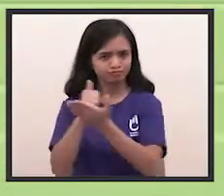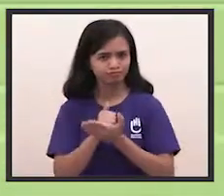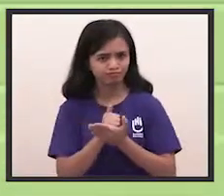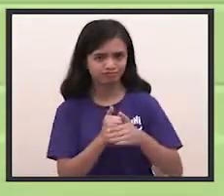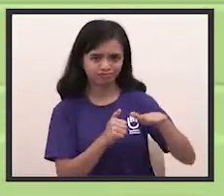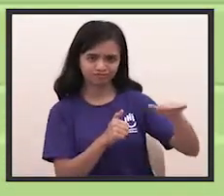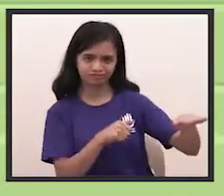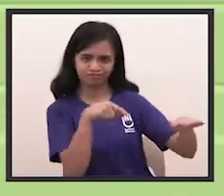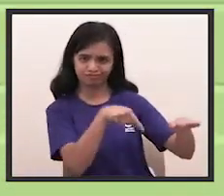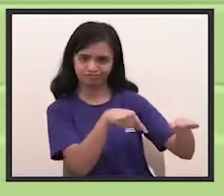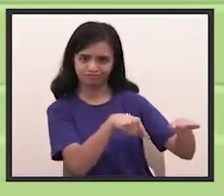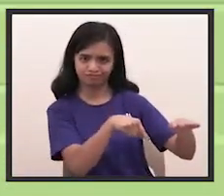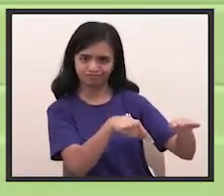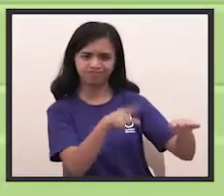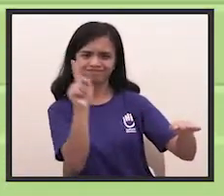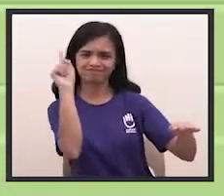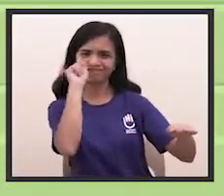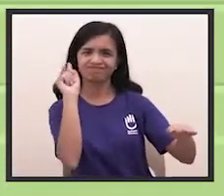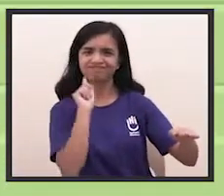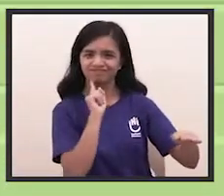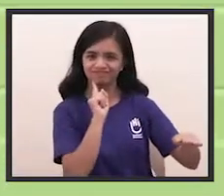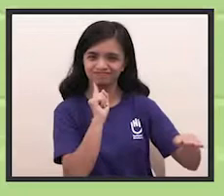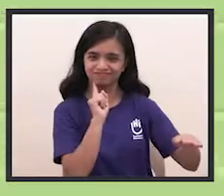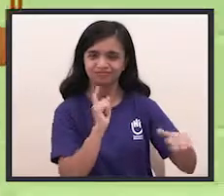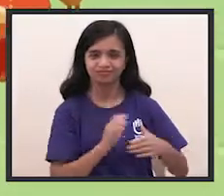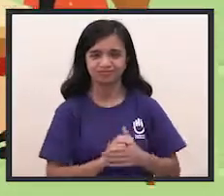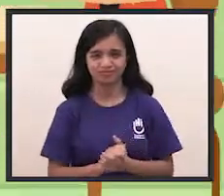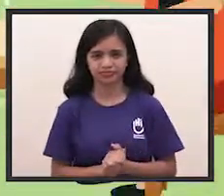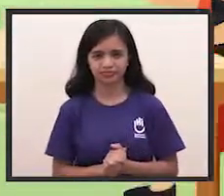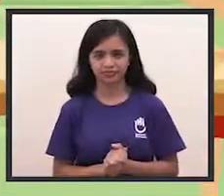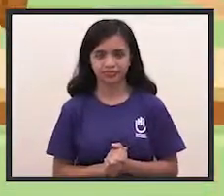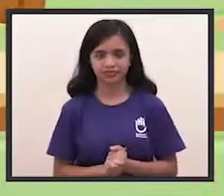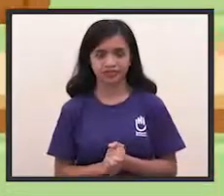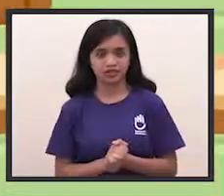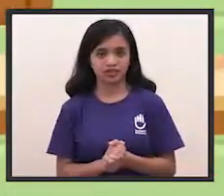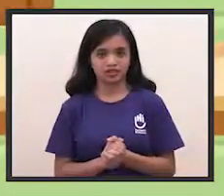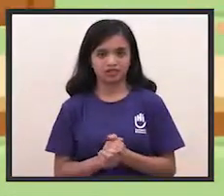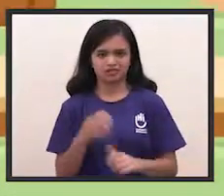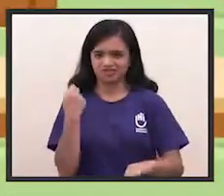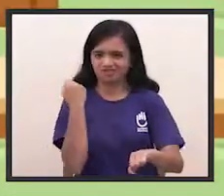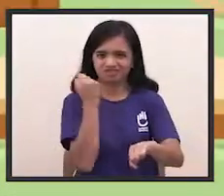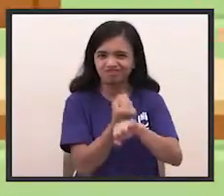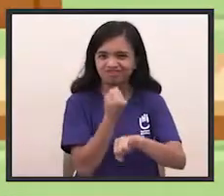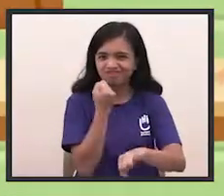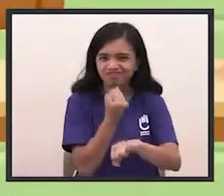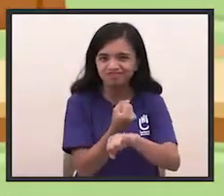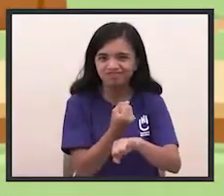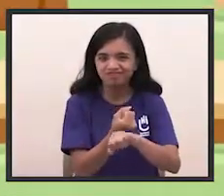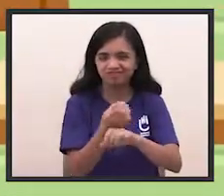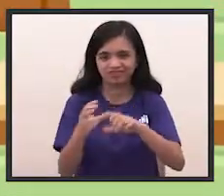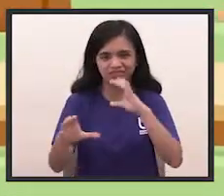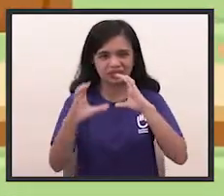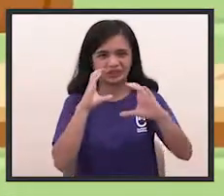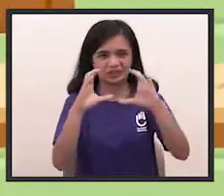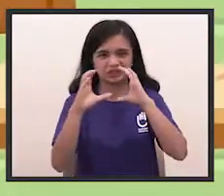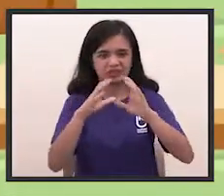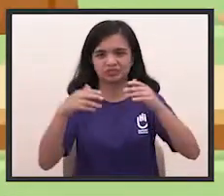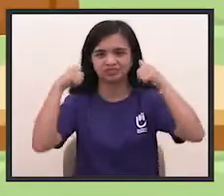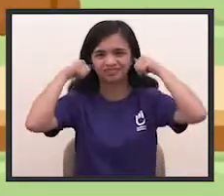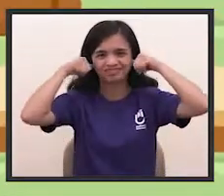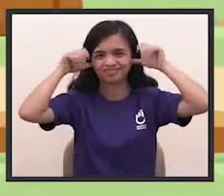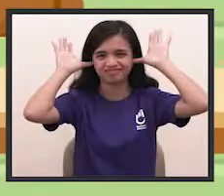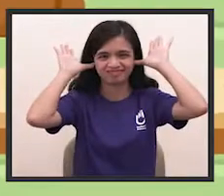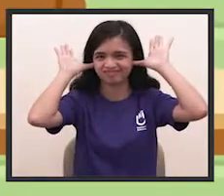trapped, ask for help. As an alternate action for children who were deaf, or